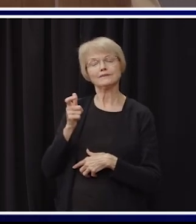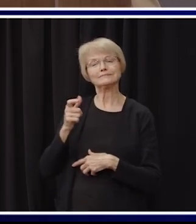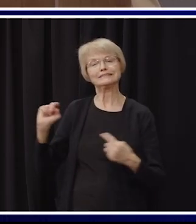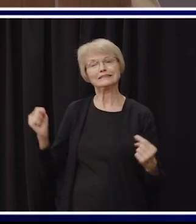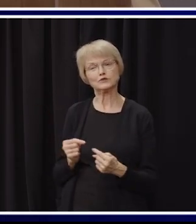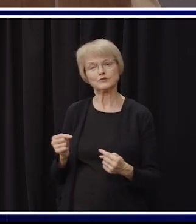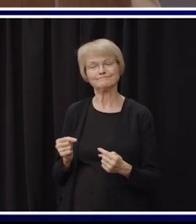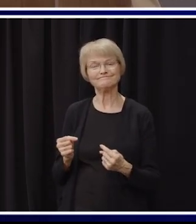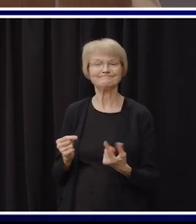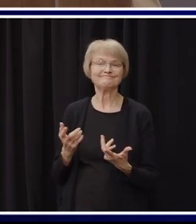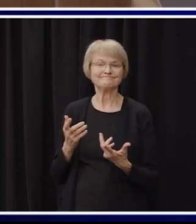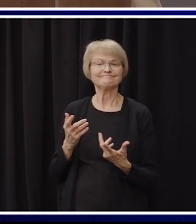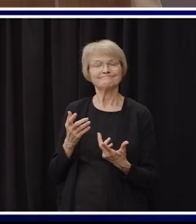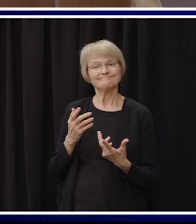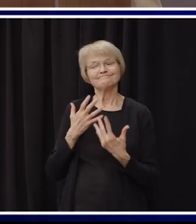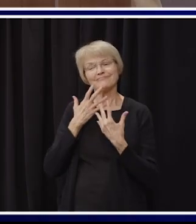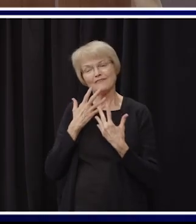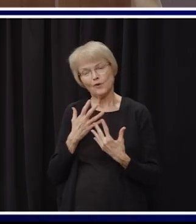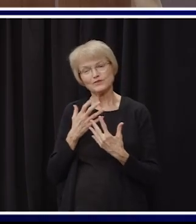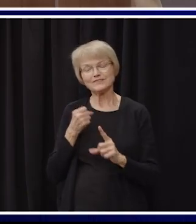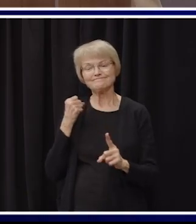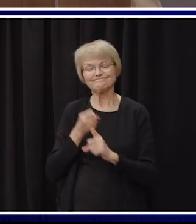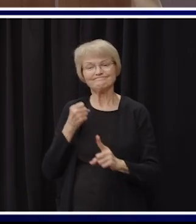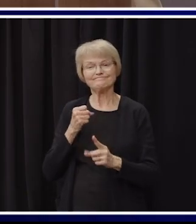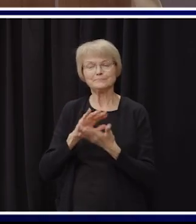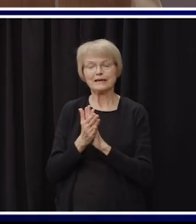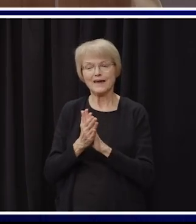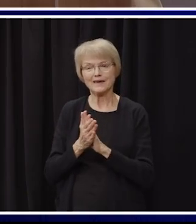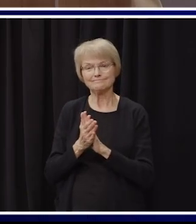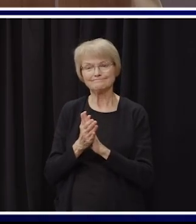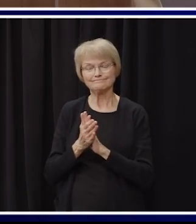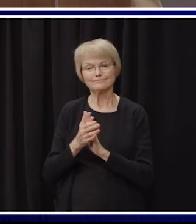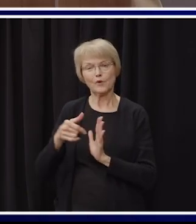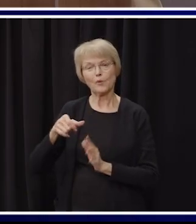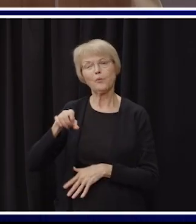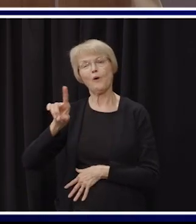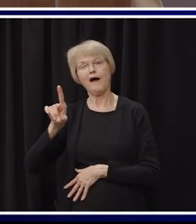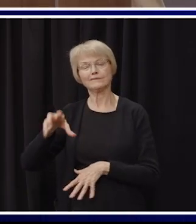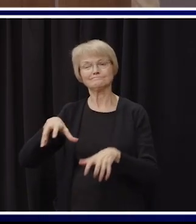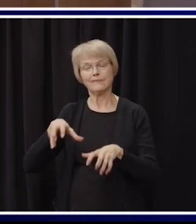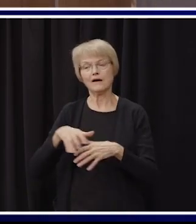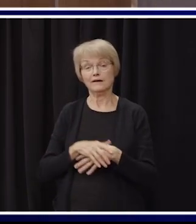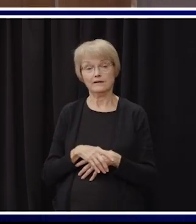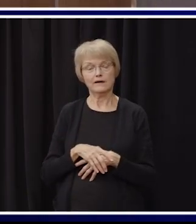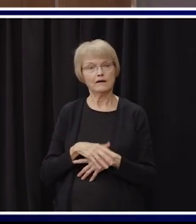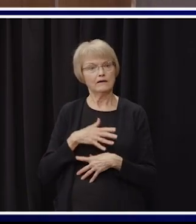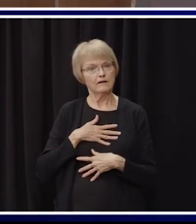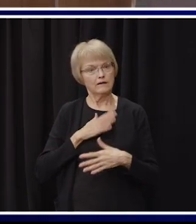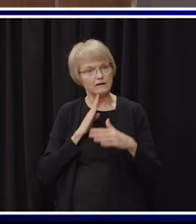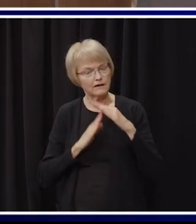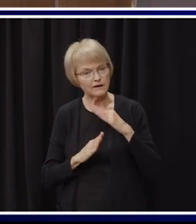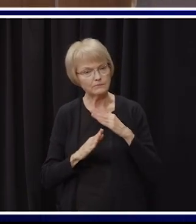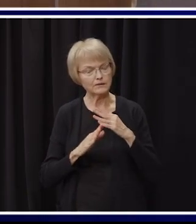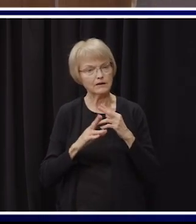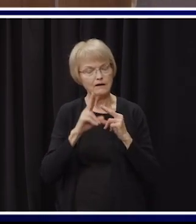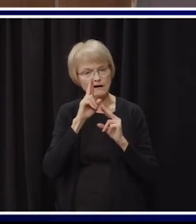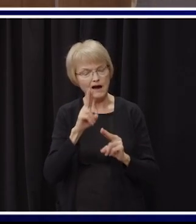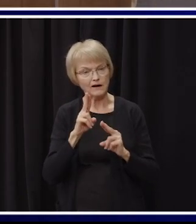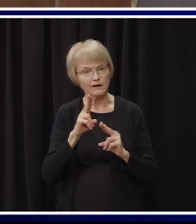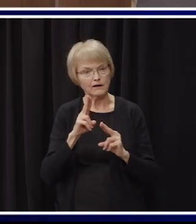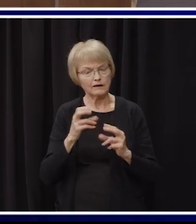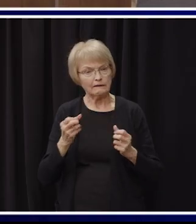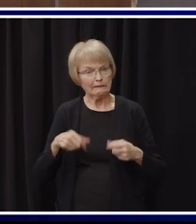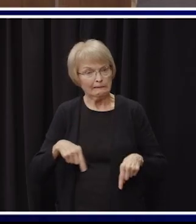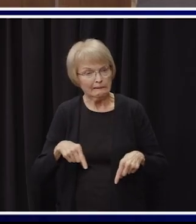was a quadriplegic. And we were humbled and honored and scared to death because there was just a tremendous amount